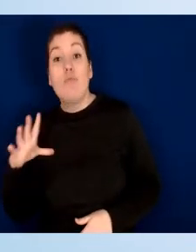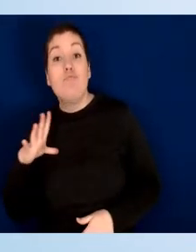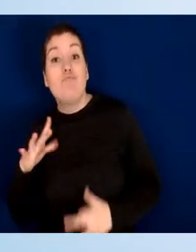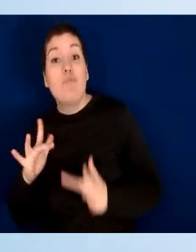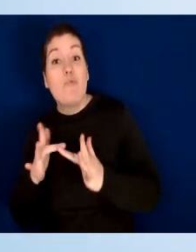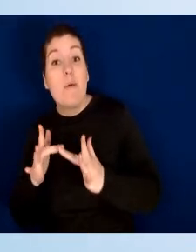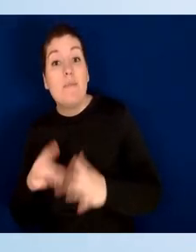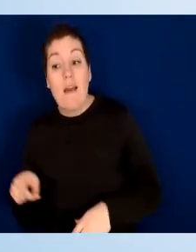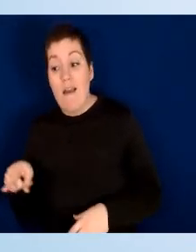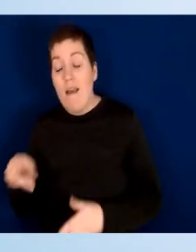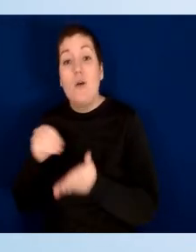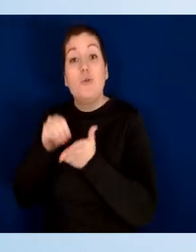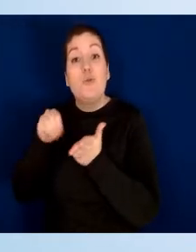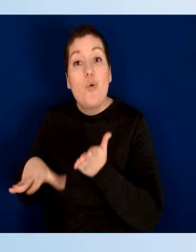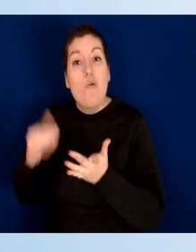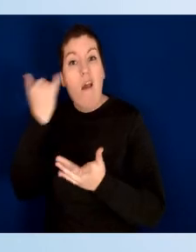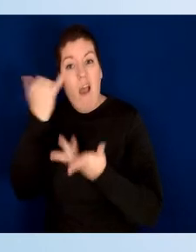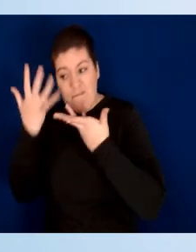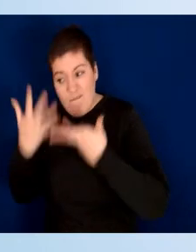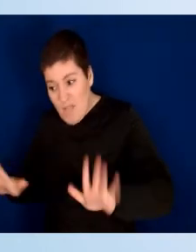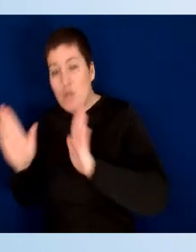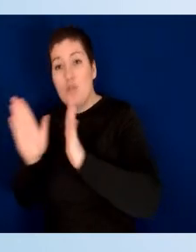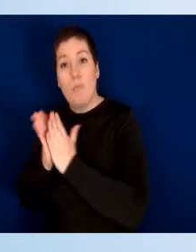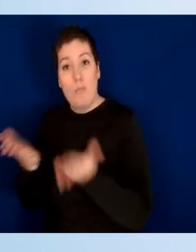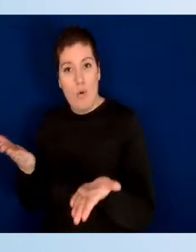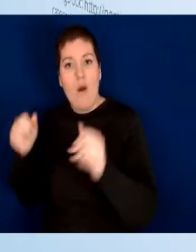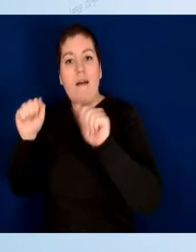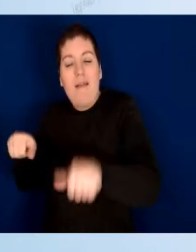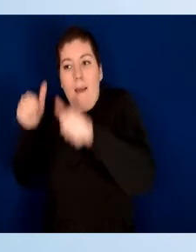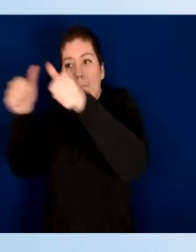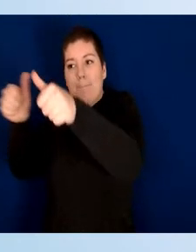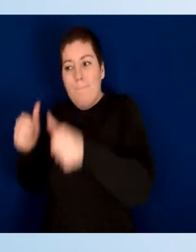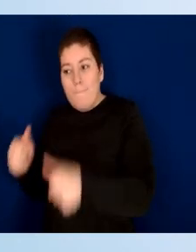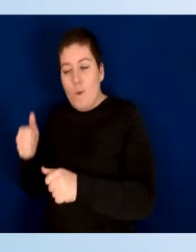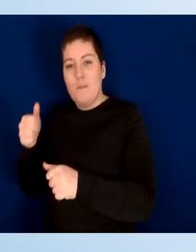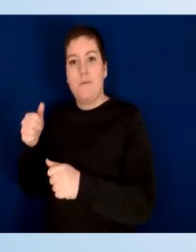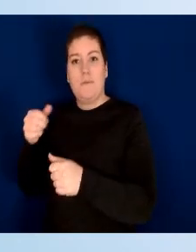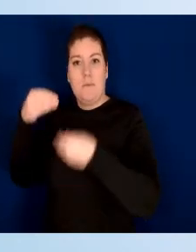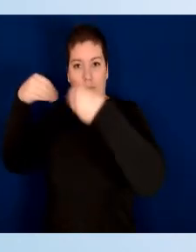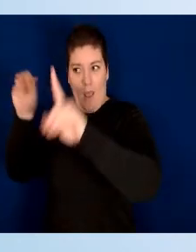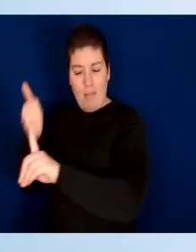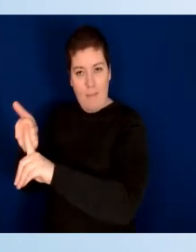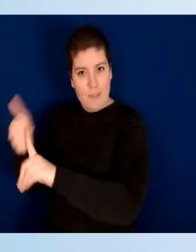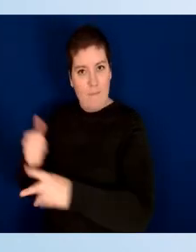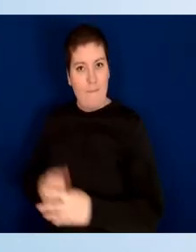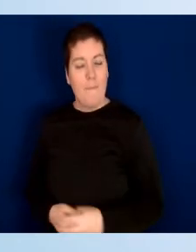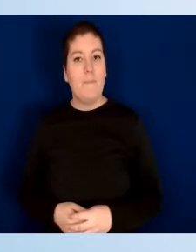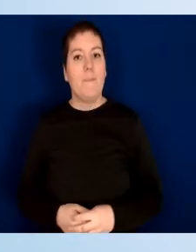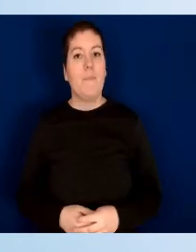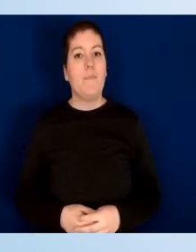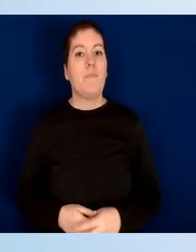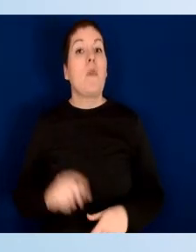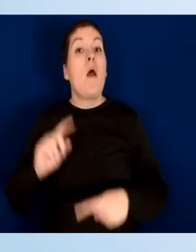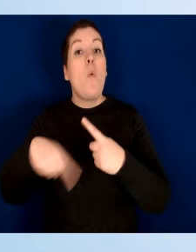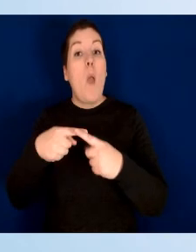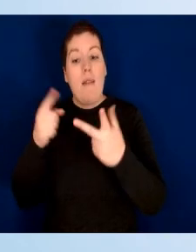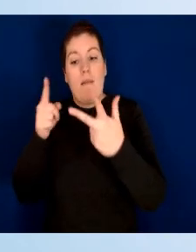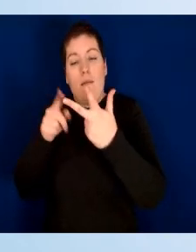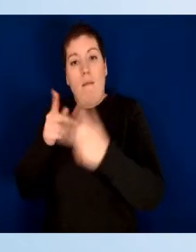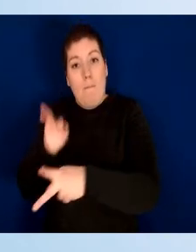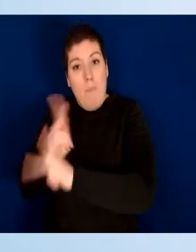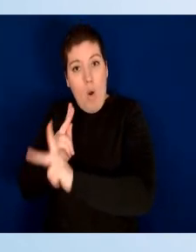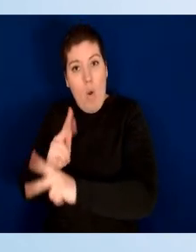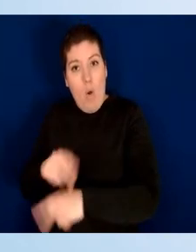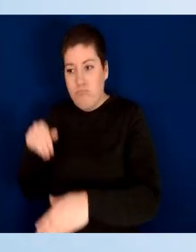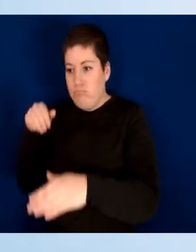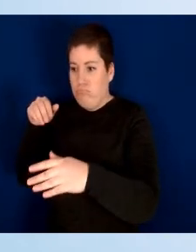online version of the bulletin board where students sell books that they've used in previous semesters. Now, when you borrow the book in the library, just